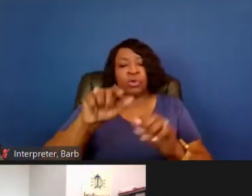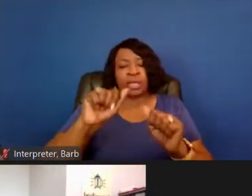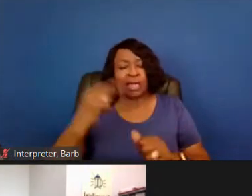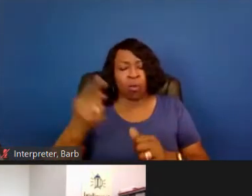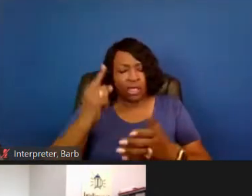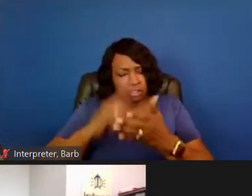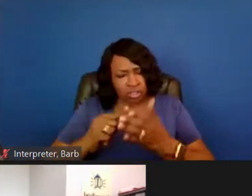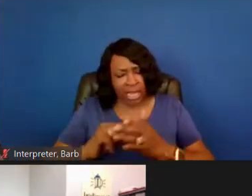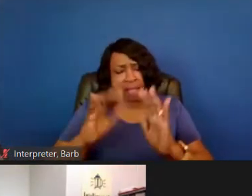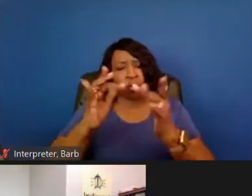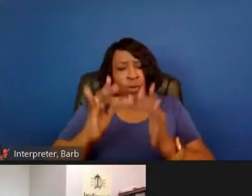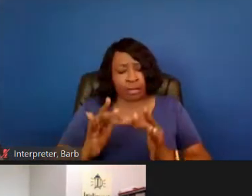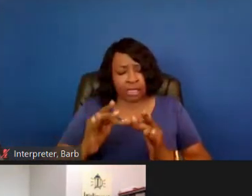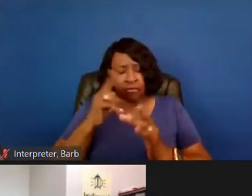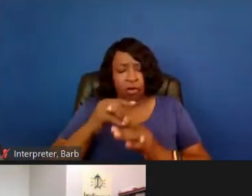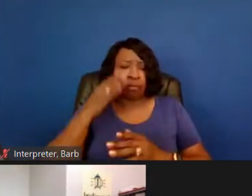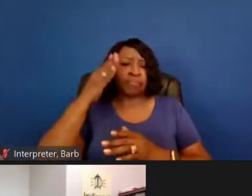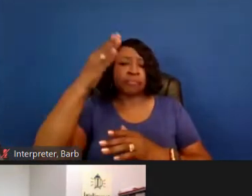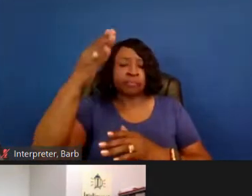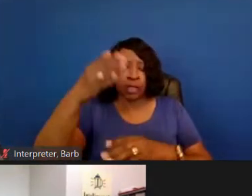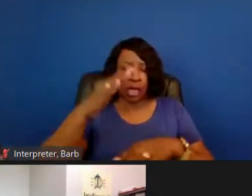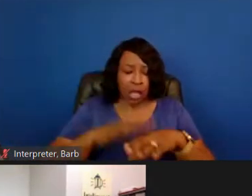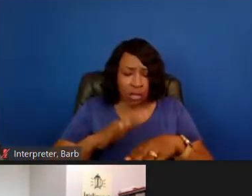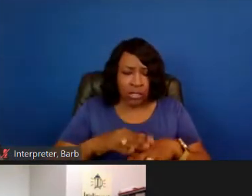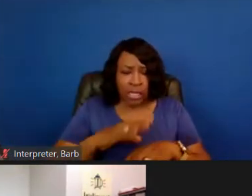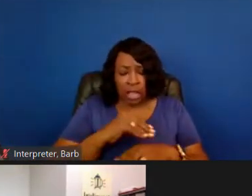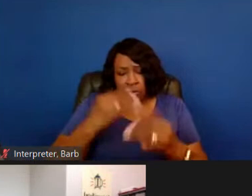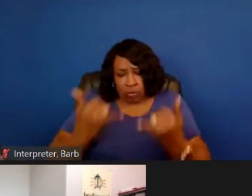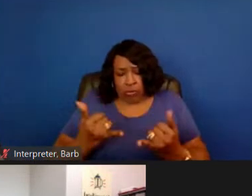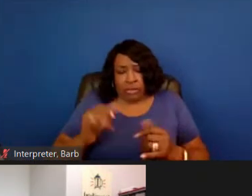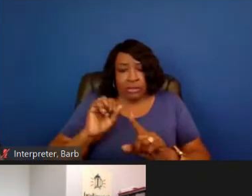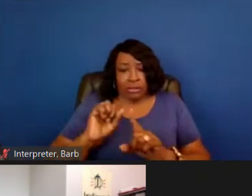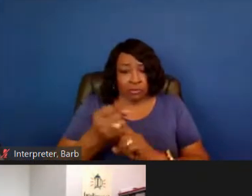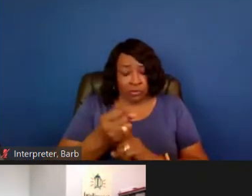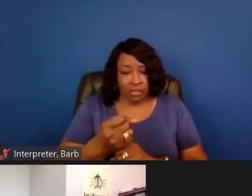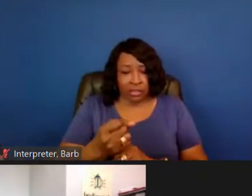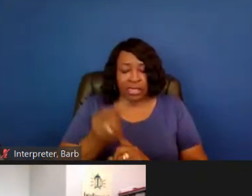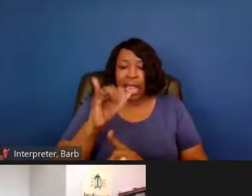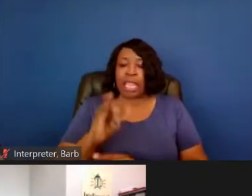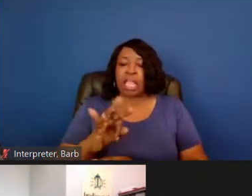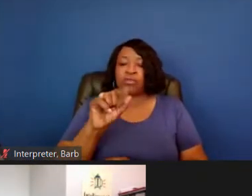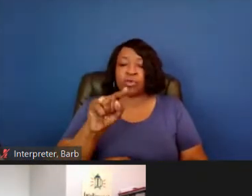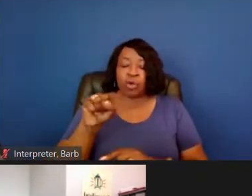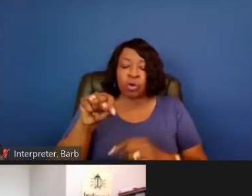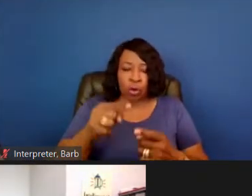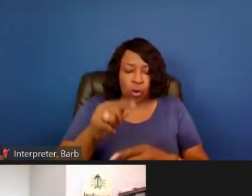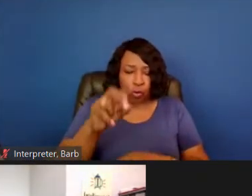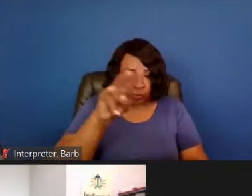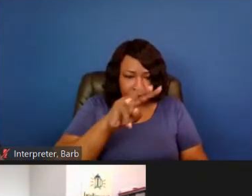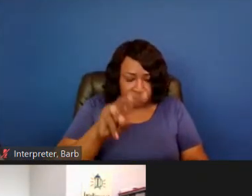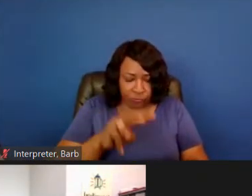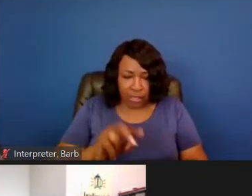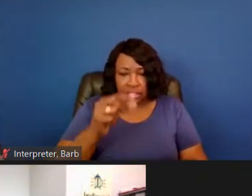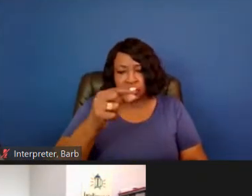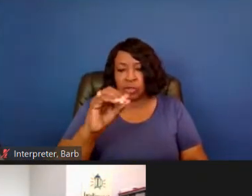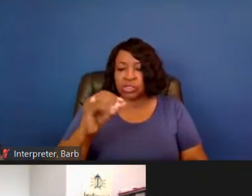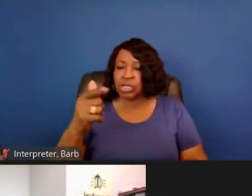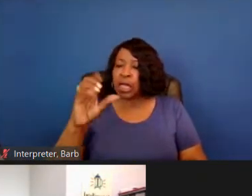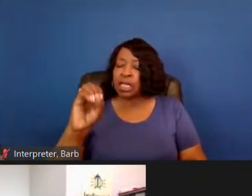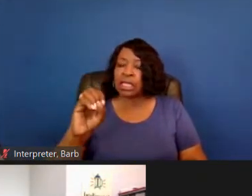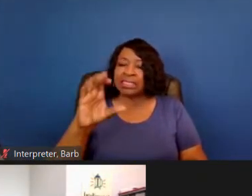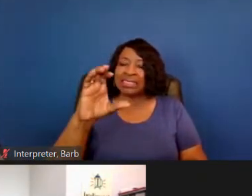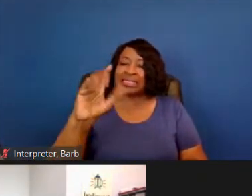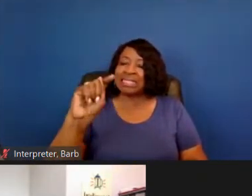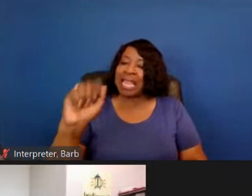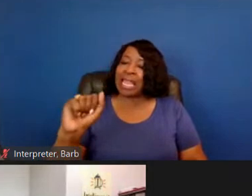website for upcoming alerts and what the current status is of things. But if you go and look, you can Google CTA updates, or you can